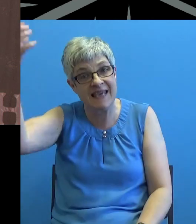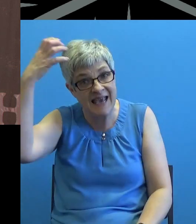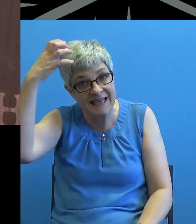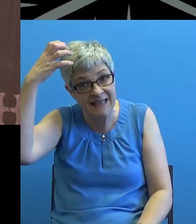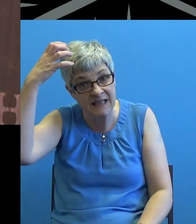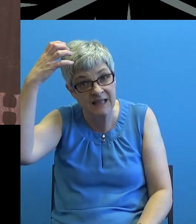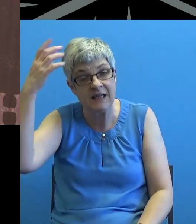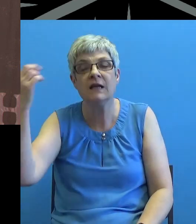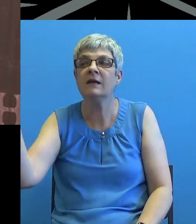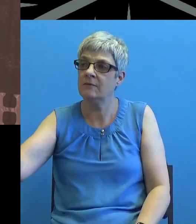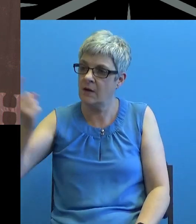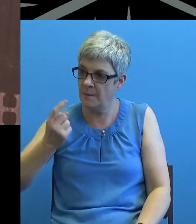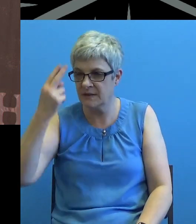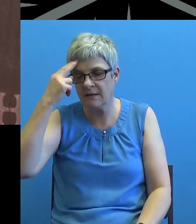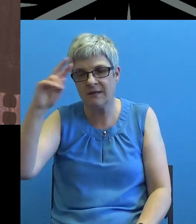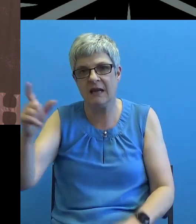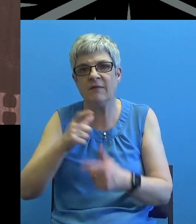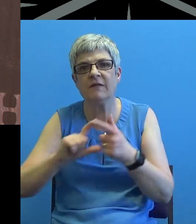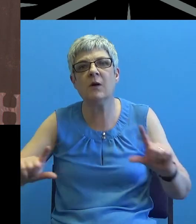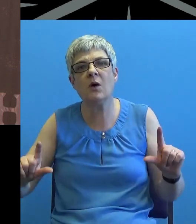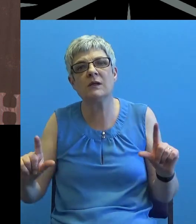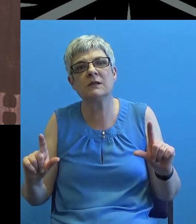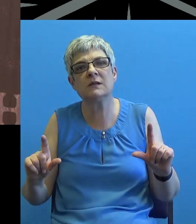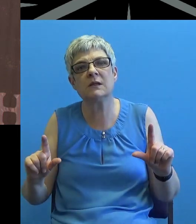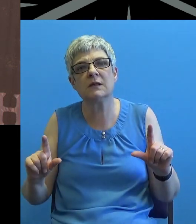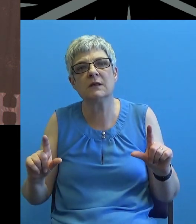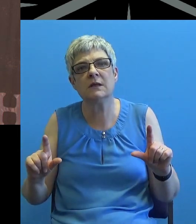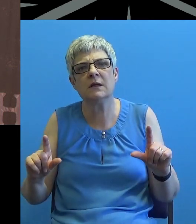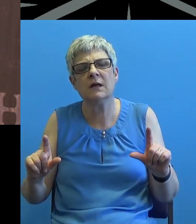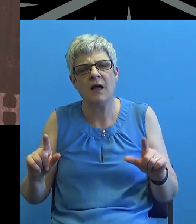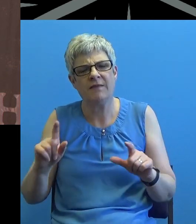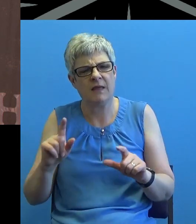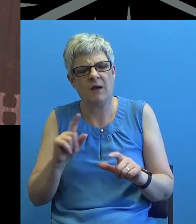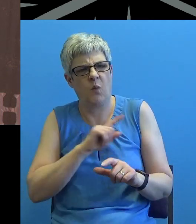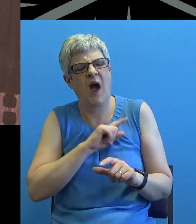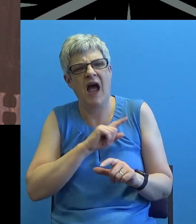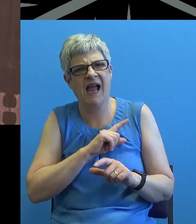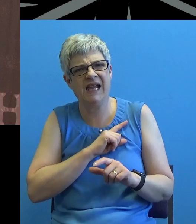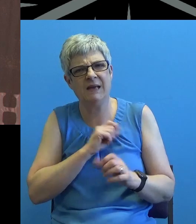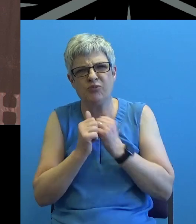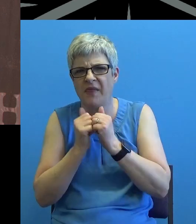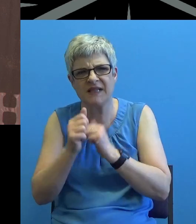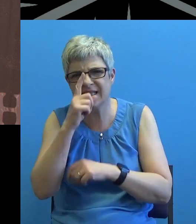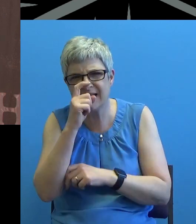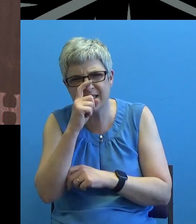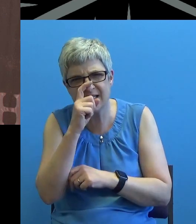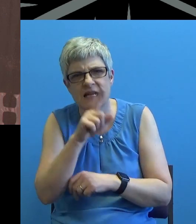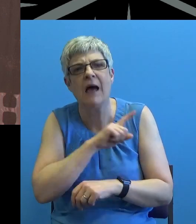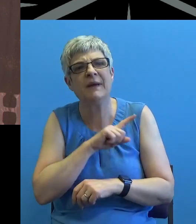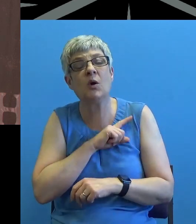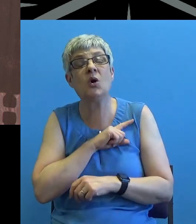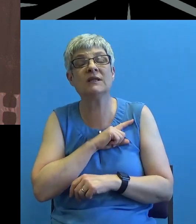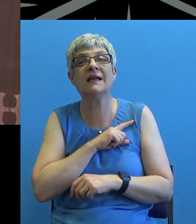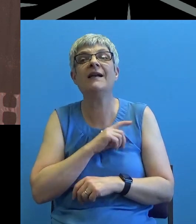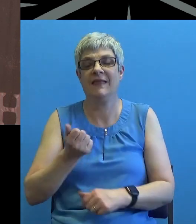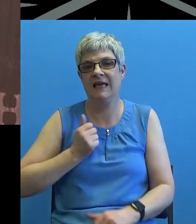"who comes in the name of the Lord." And they did that, brothers and sisters, because they expected the superhero.